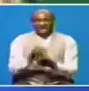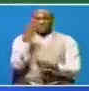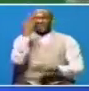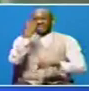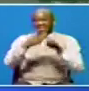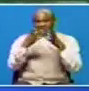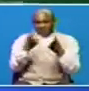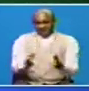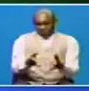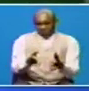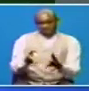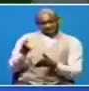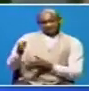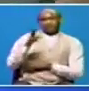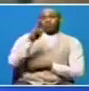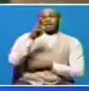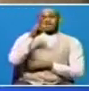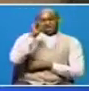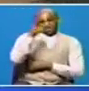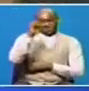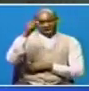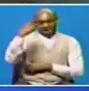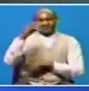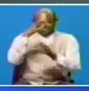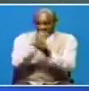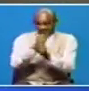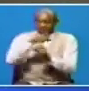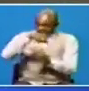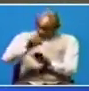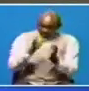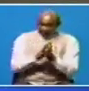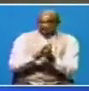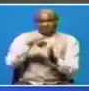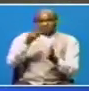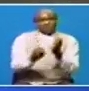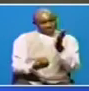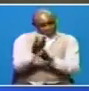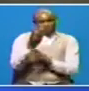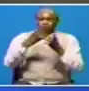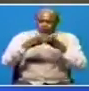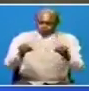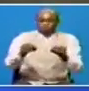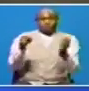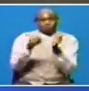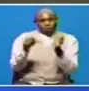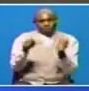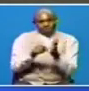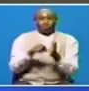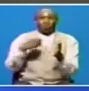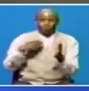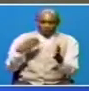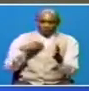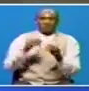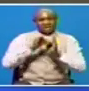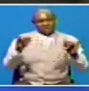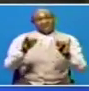now, Umande Trust, an NGO located in this slum, has been the champion of innovative solutions to address the persistent